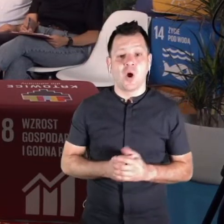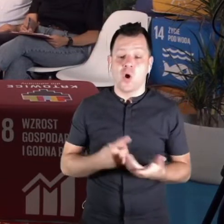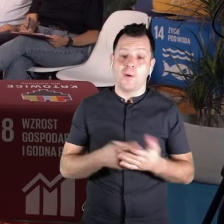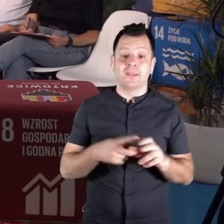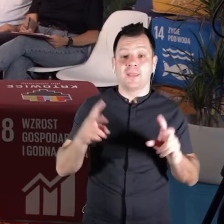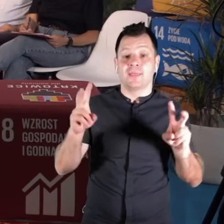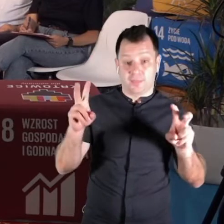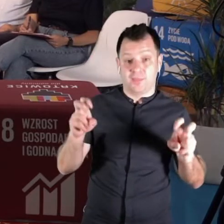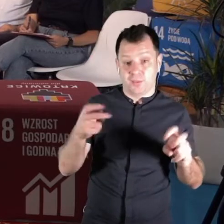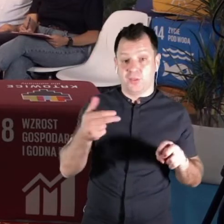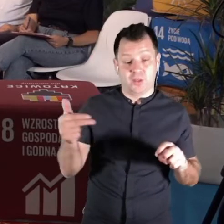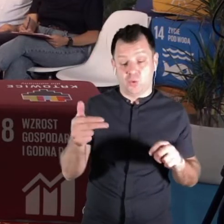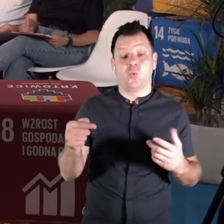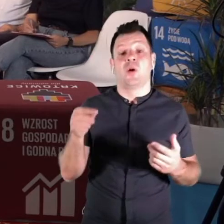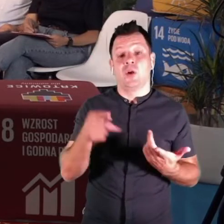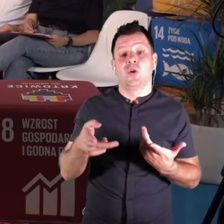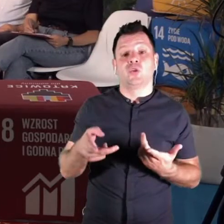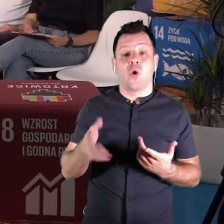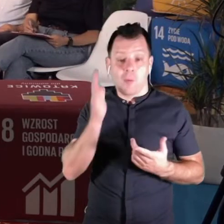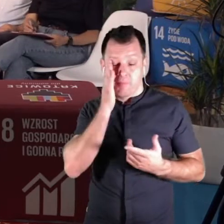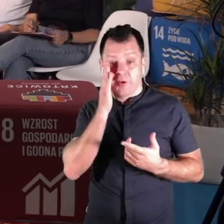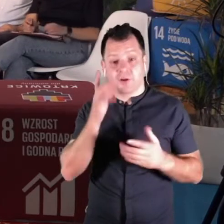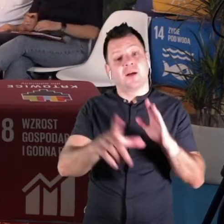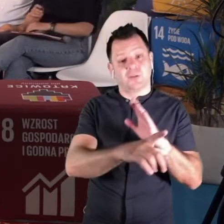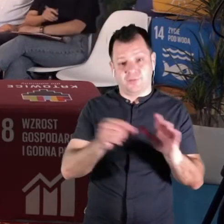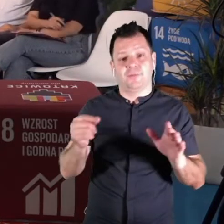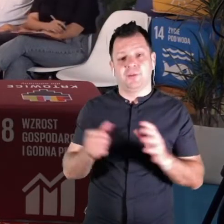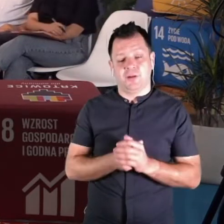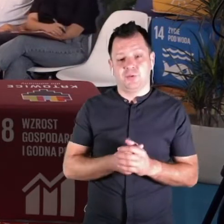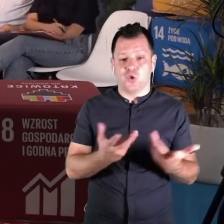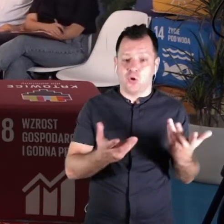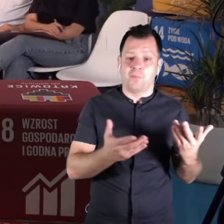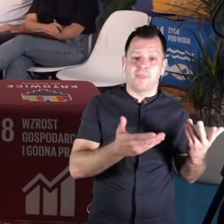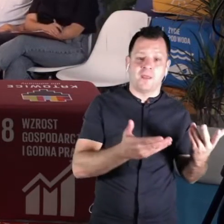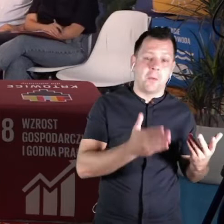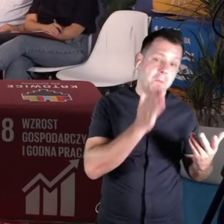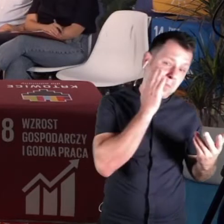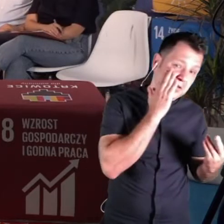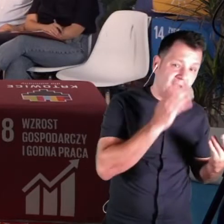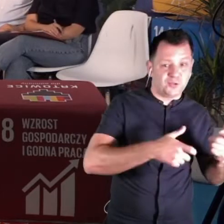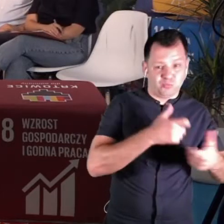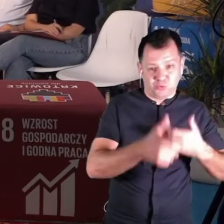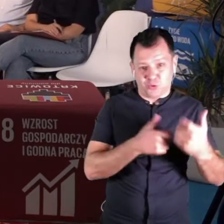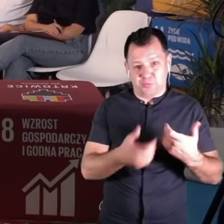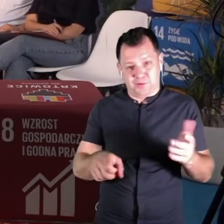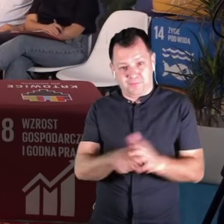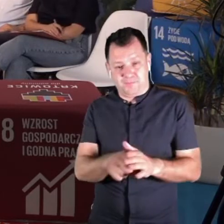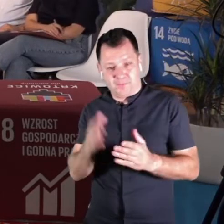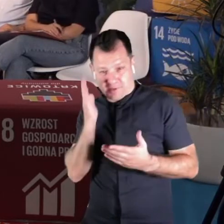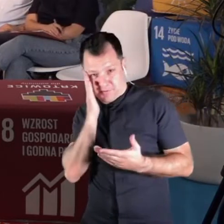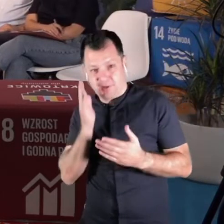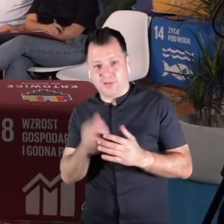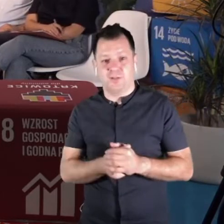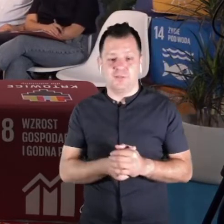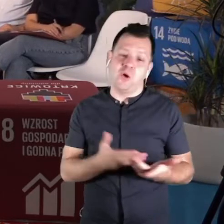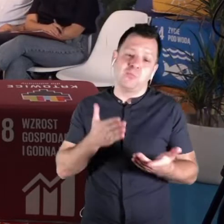publication is really from the citizens to the citizens, with the help of the civil servant, because I think this is the